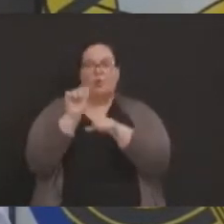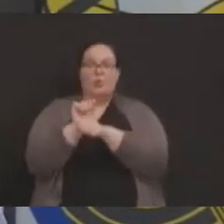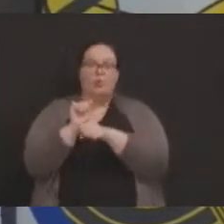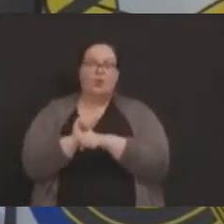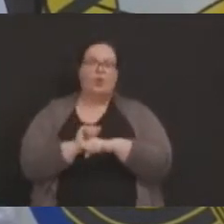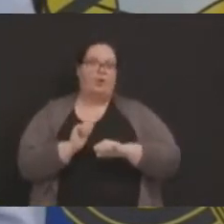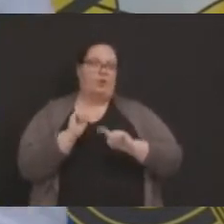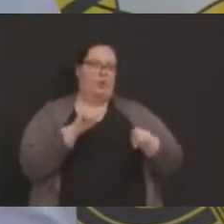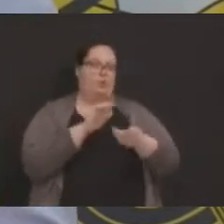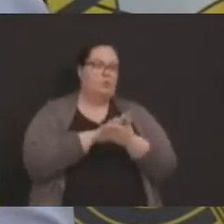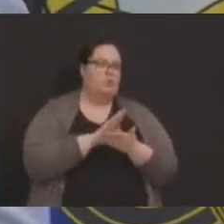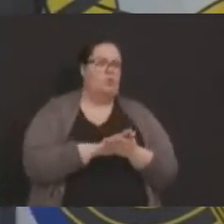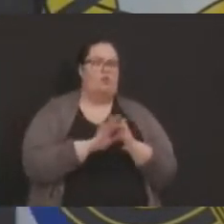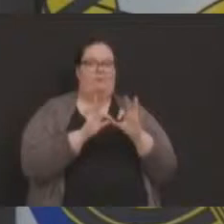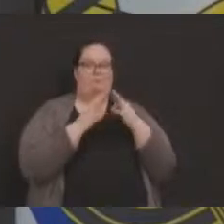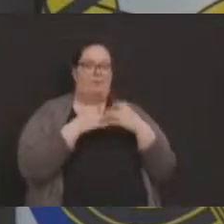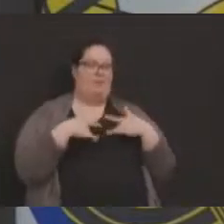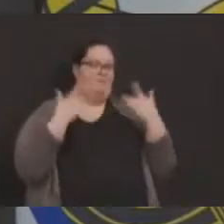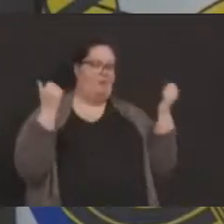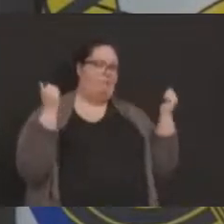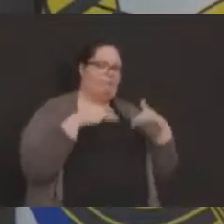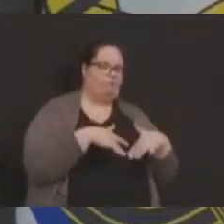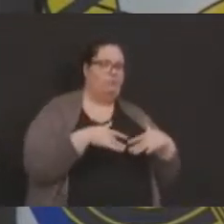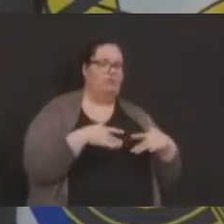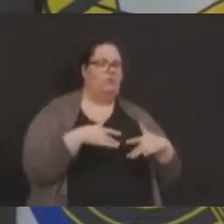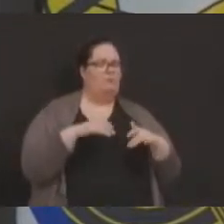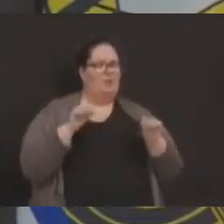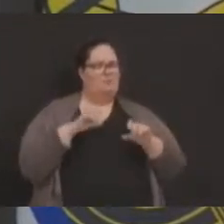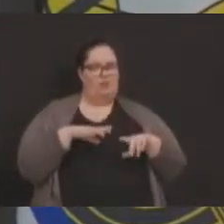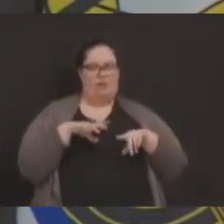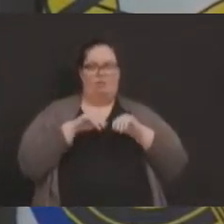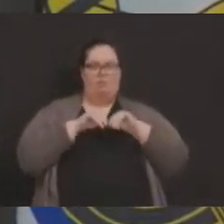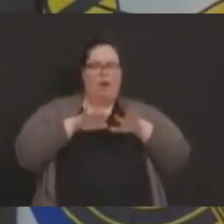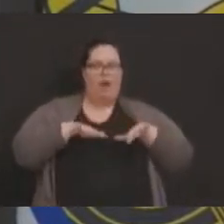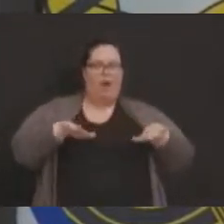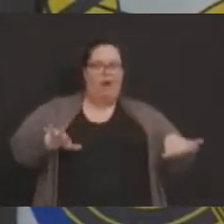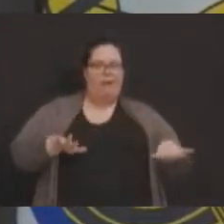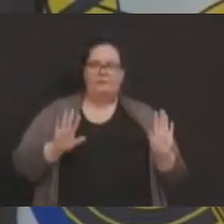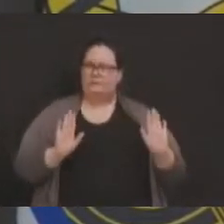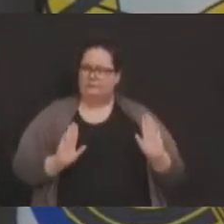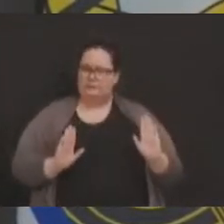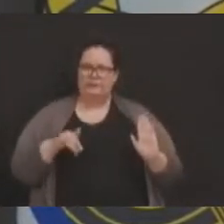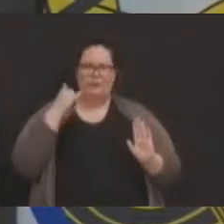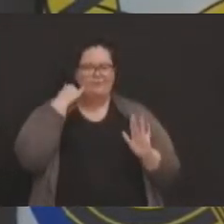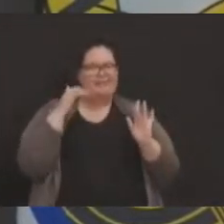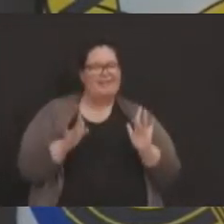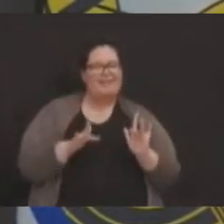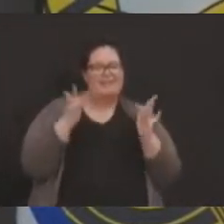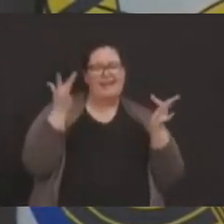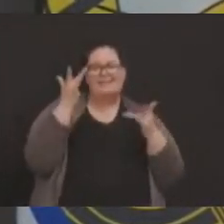tested. Thank you, Mr. Bateman. Savannah, Telegraph Journal.